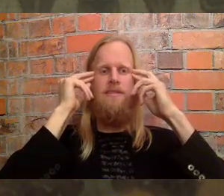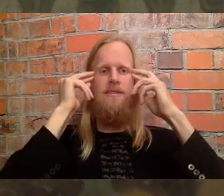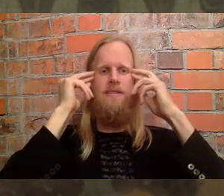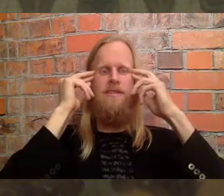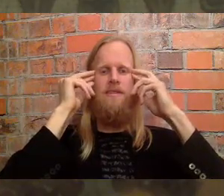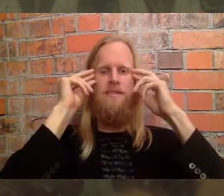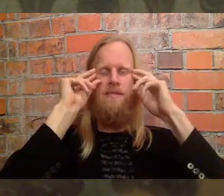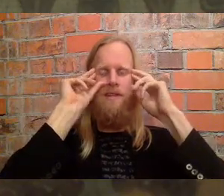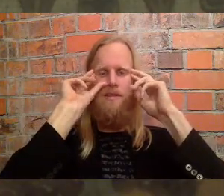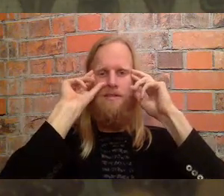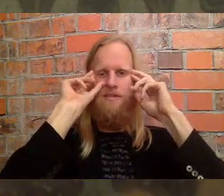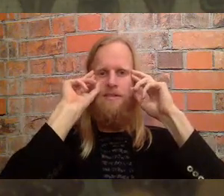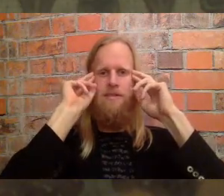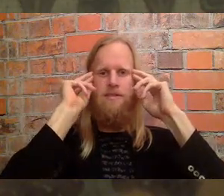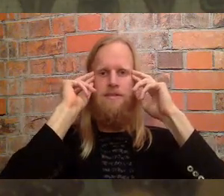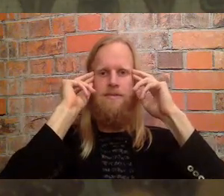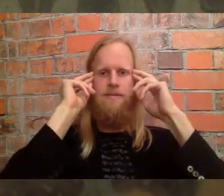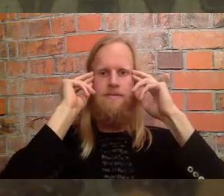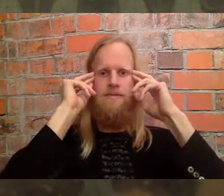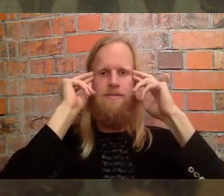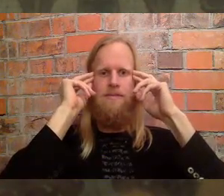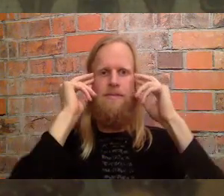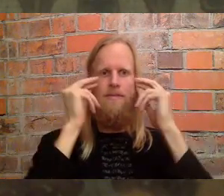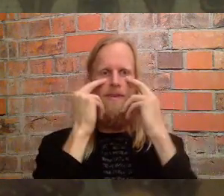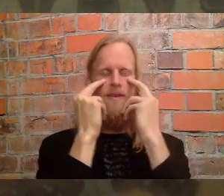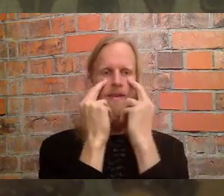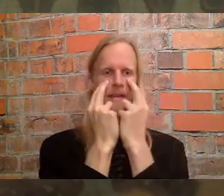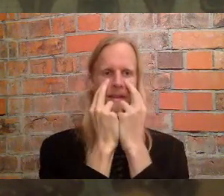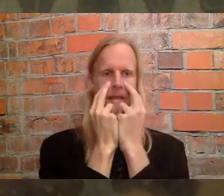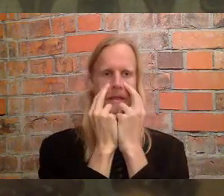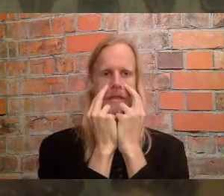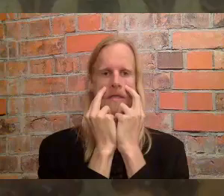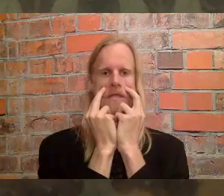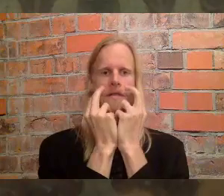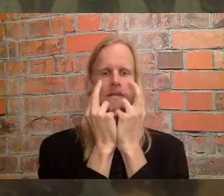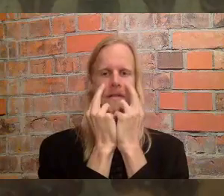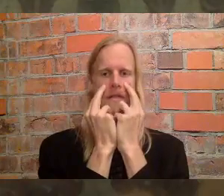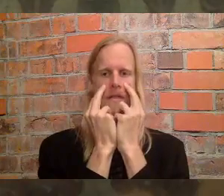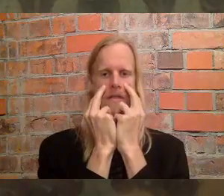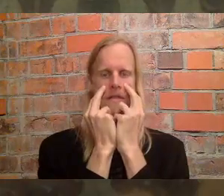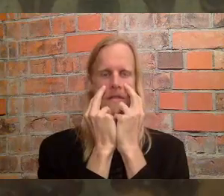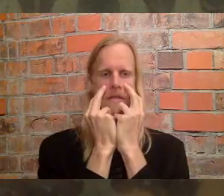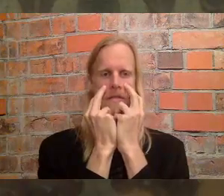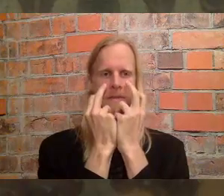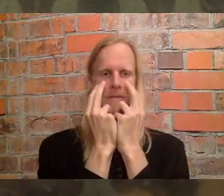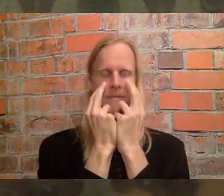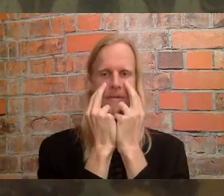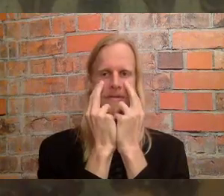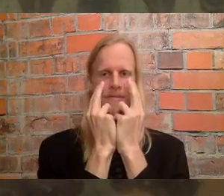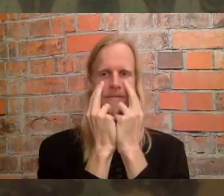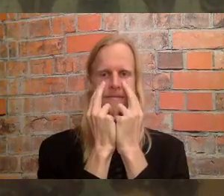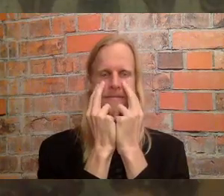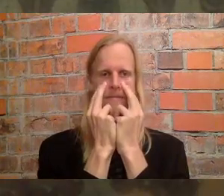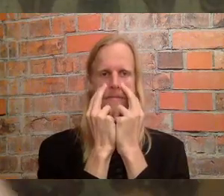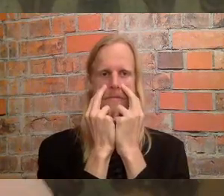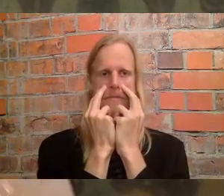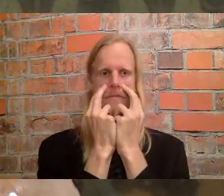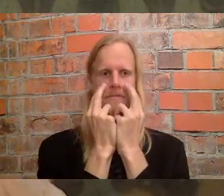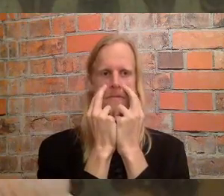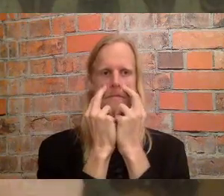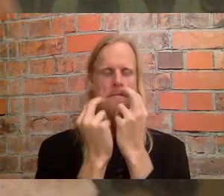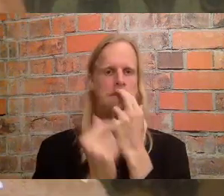follow through. Tap the cheeks, serve my people. Tapping under the